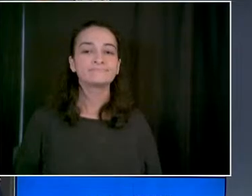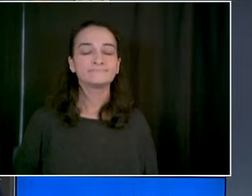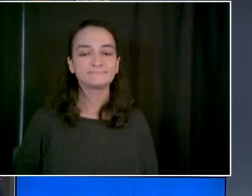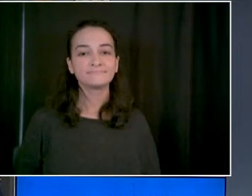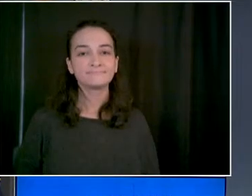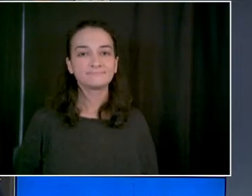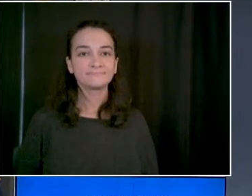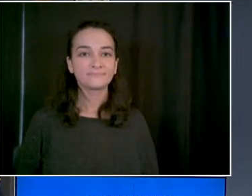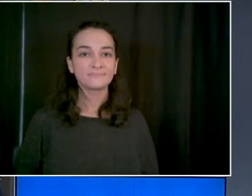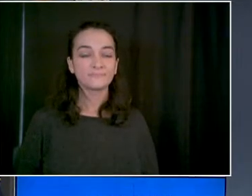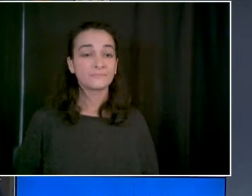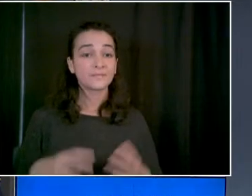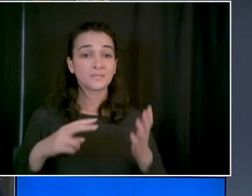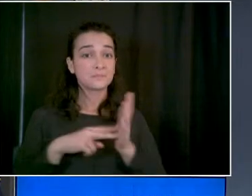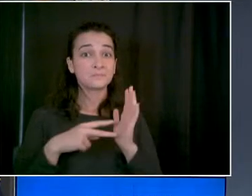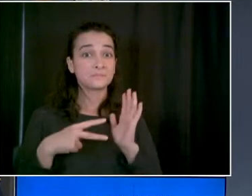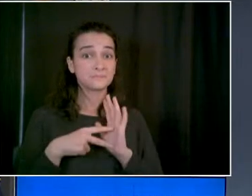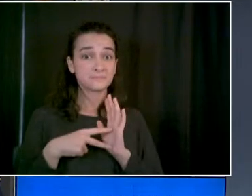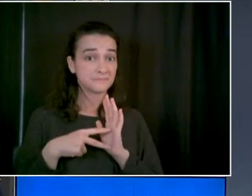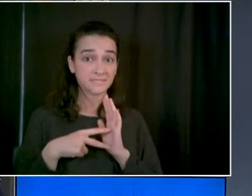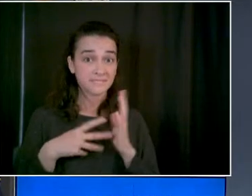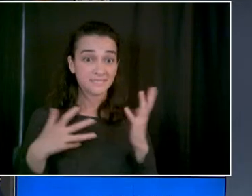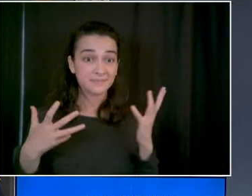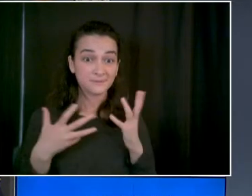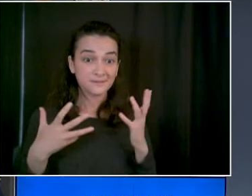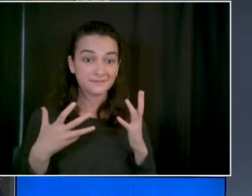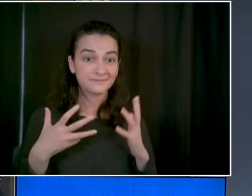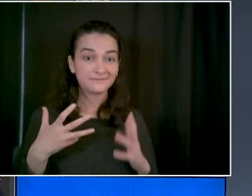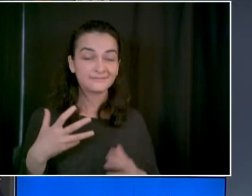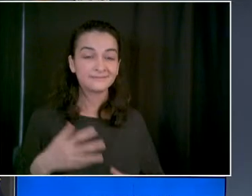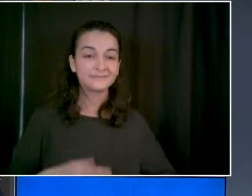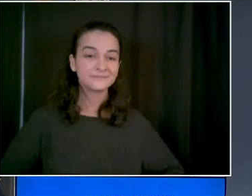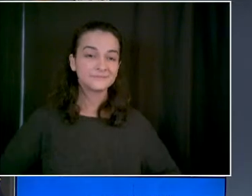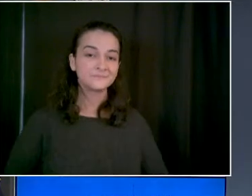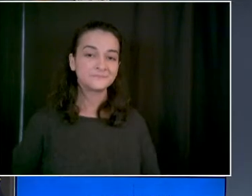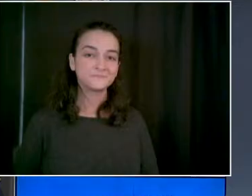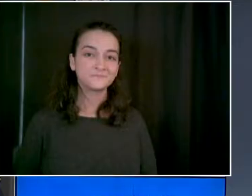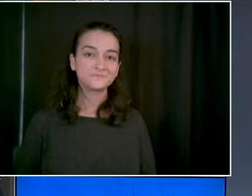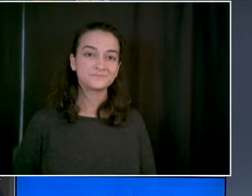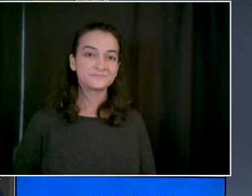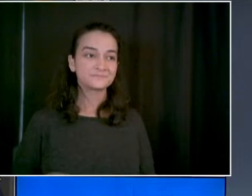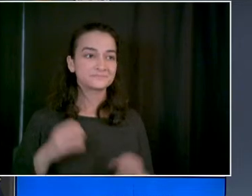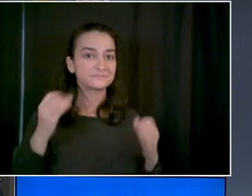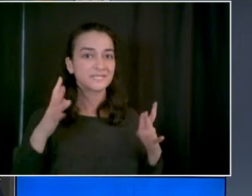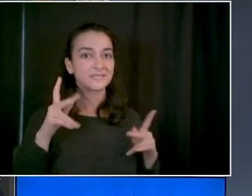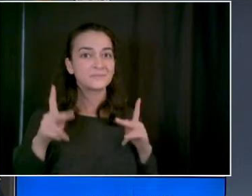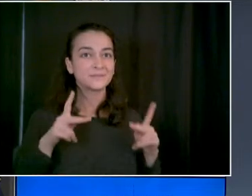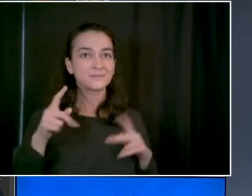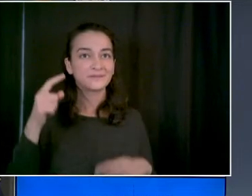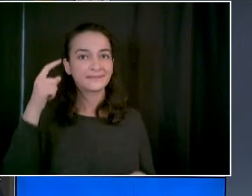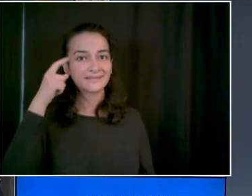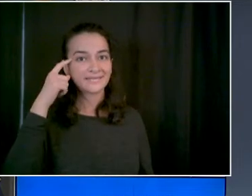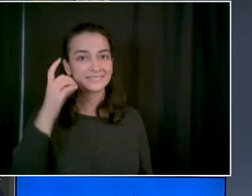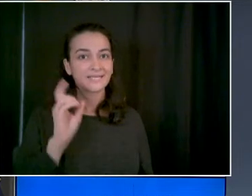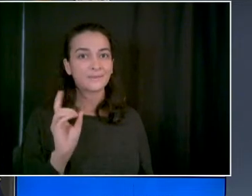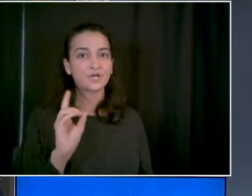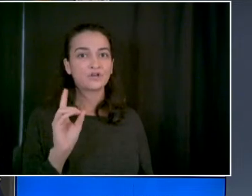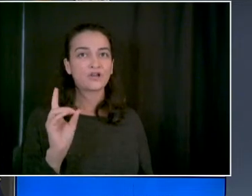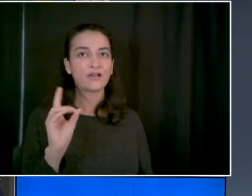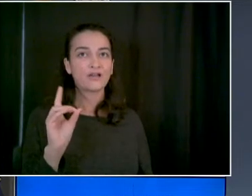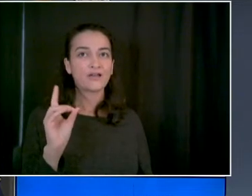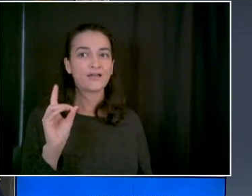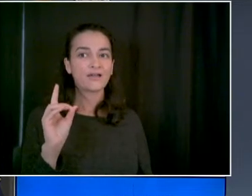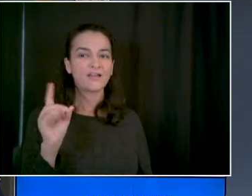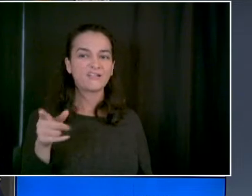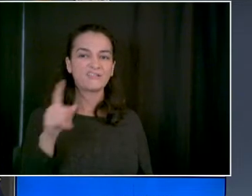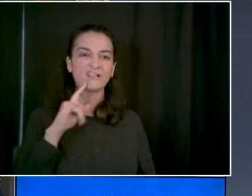by some, saying that there's a feeling that the party has been hijacked. I know you've also said that you've had some frustrations with the Democratic